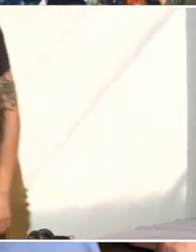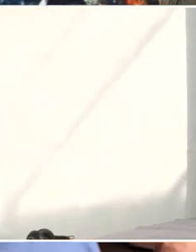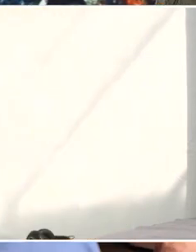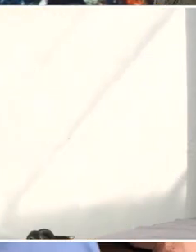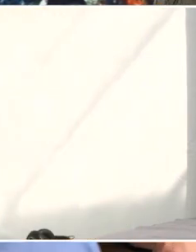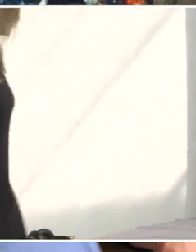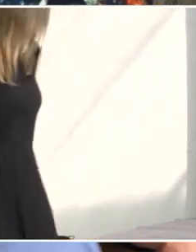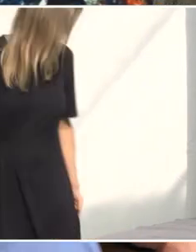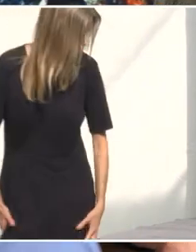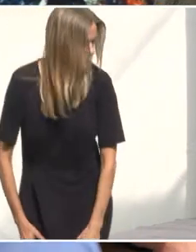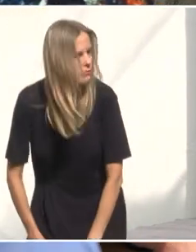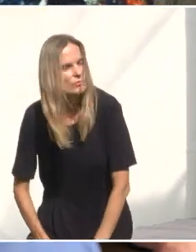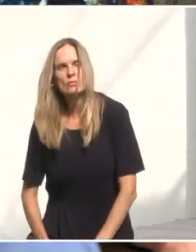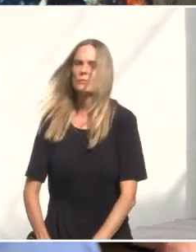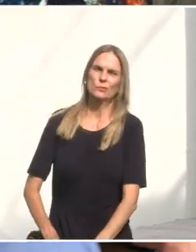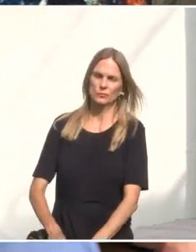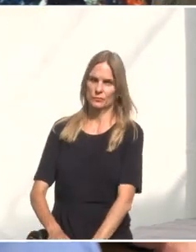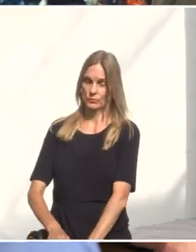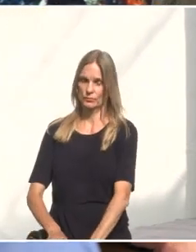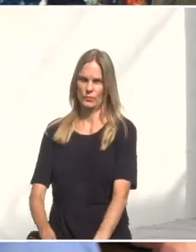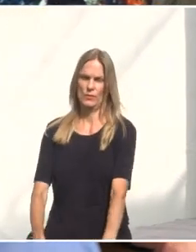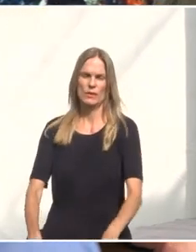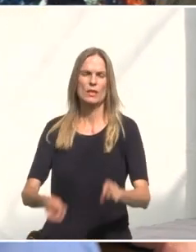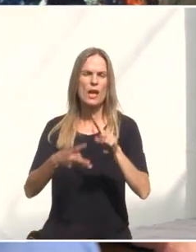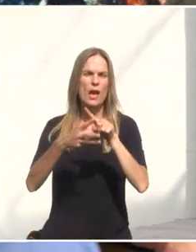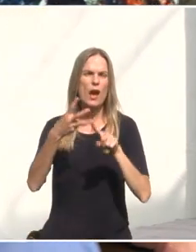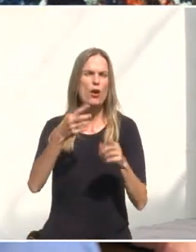Thank you. Okay, 3 points. The first one is that